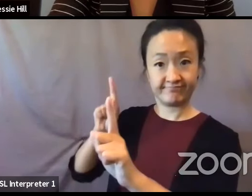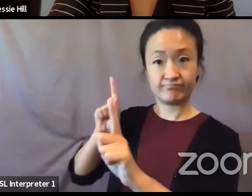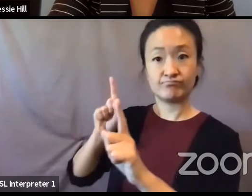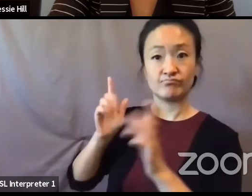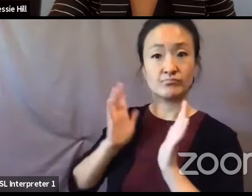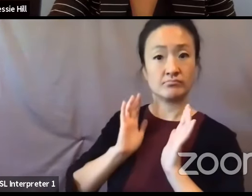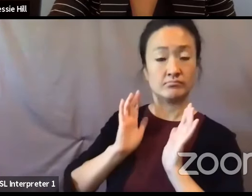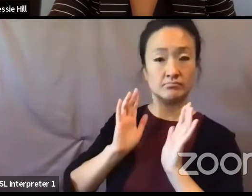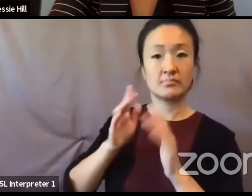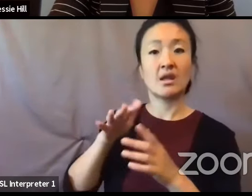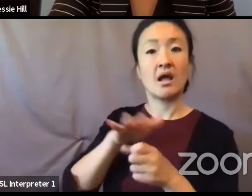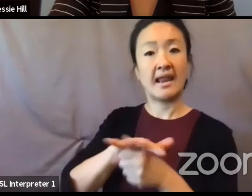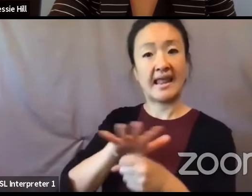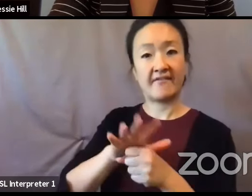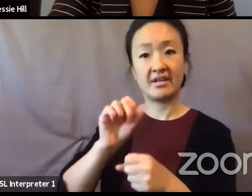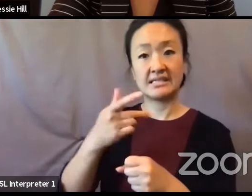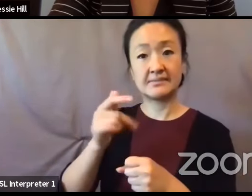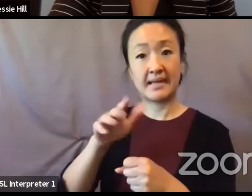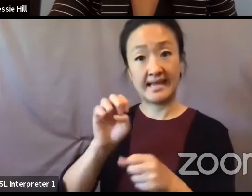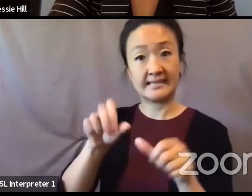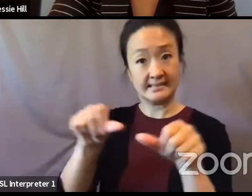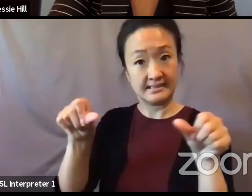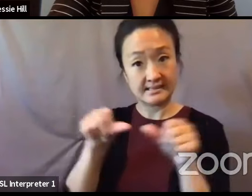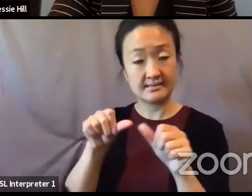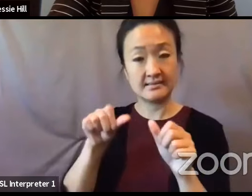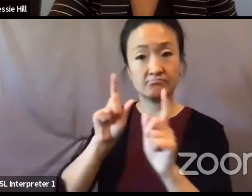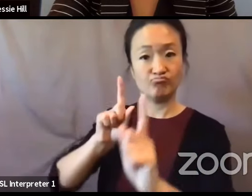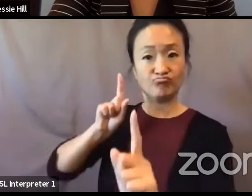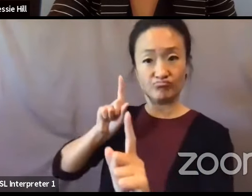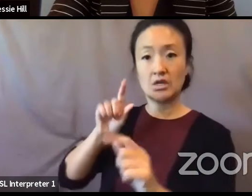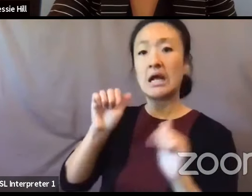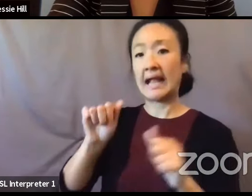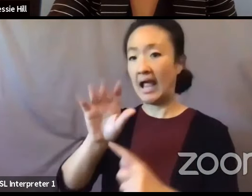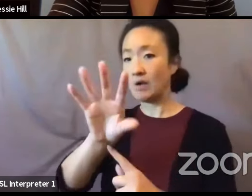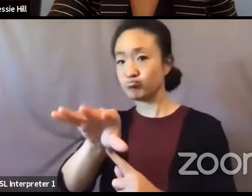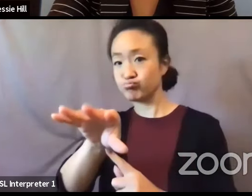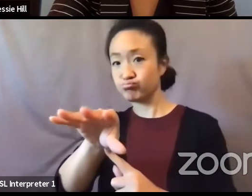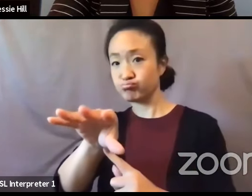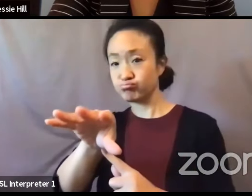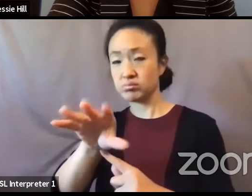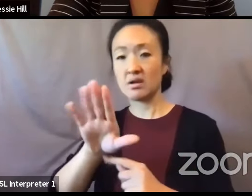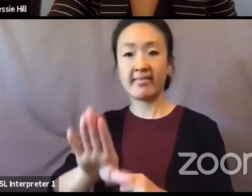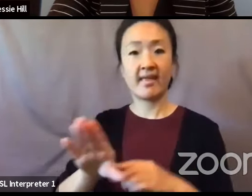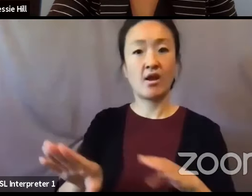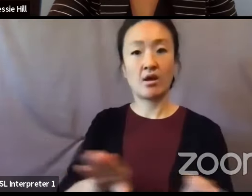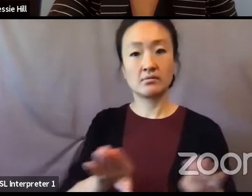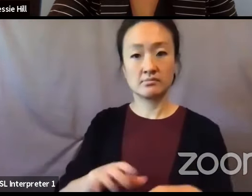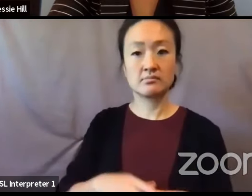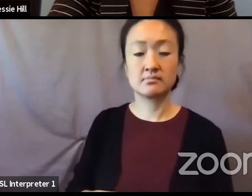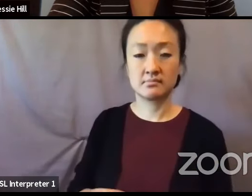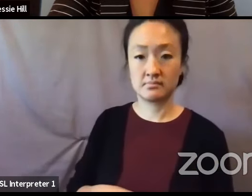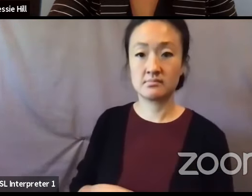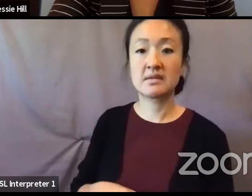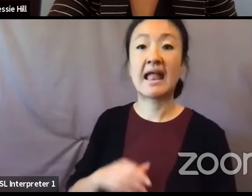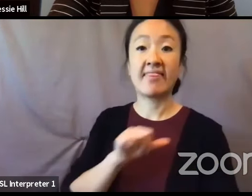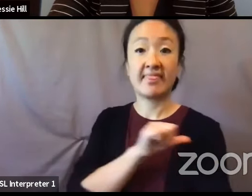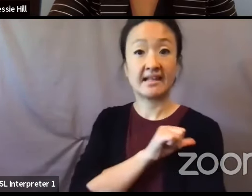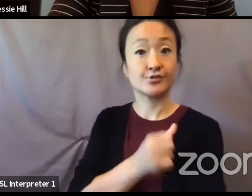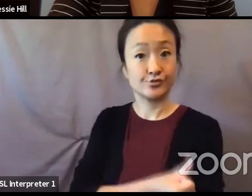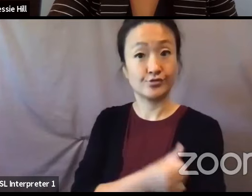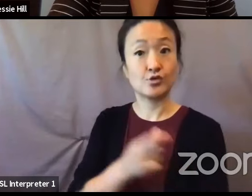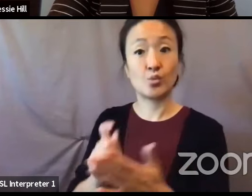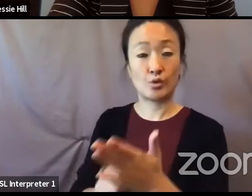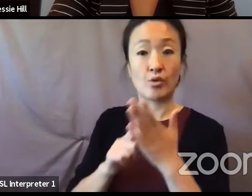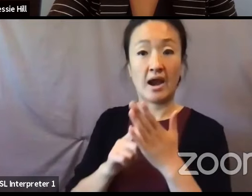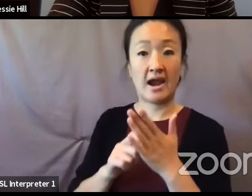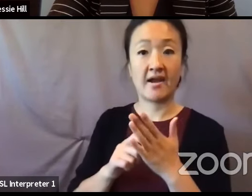You are allowed to record their conduct. You know, and then on top of that, increasingly jurisdictions require police to have